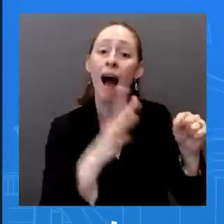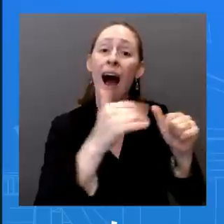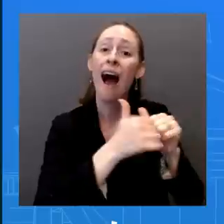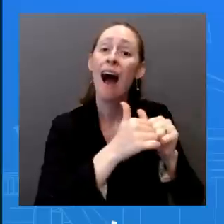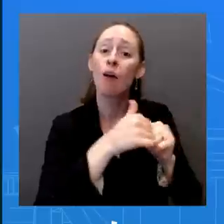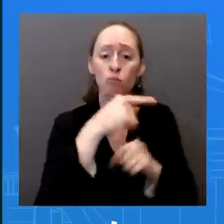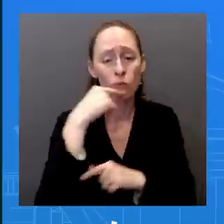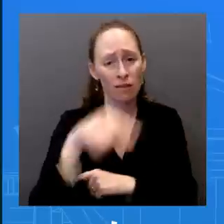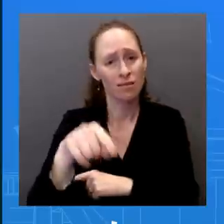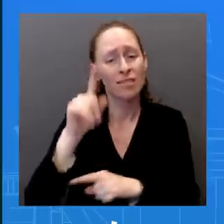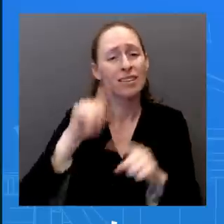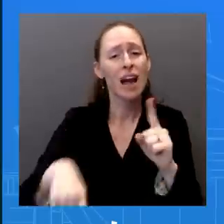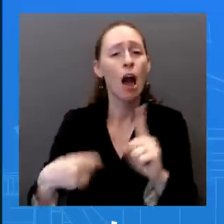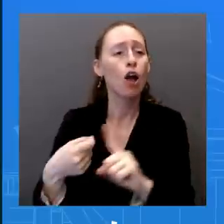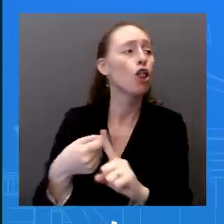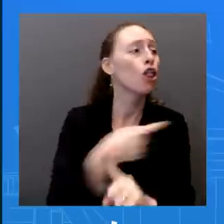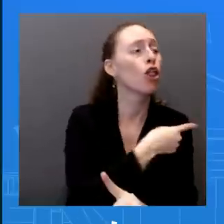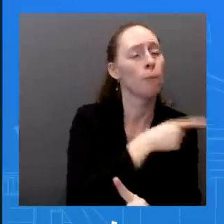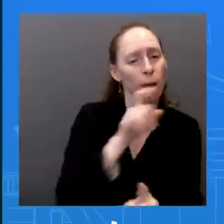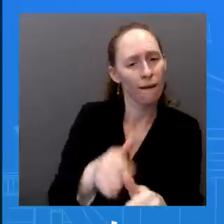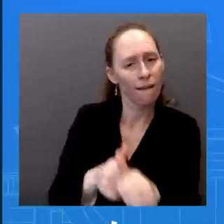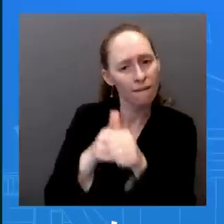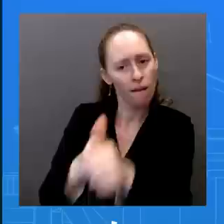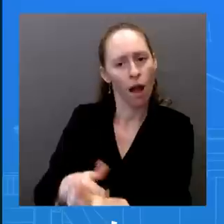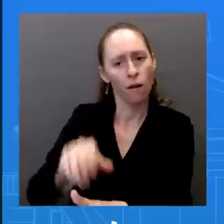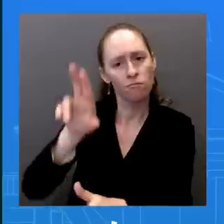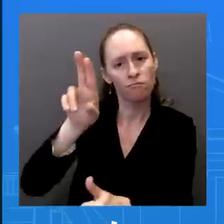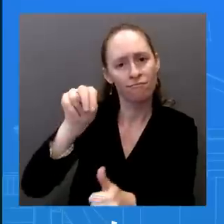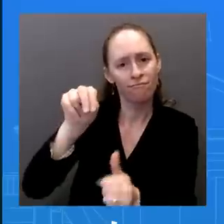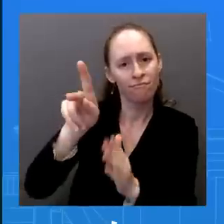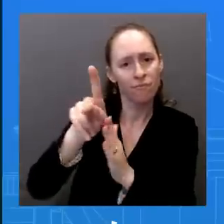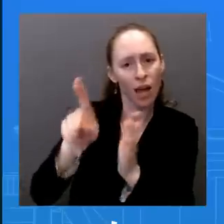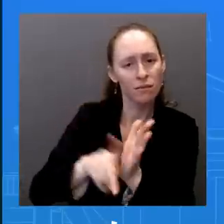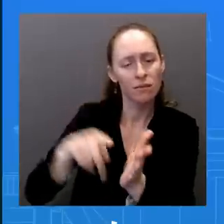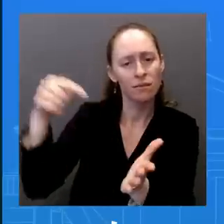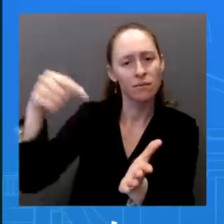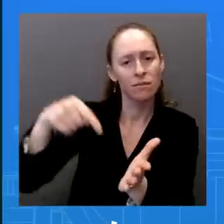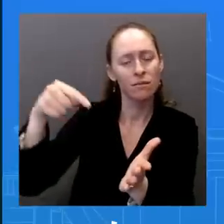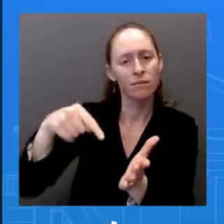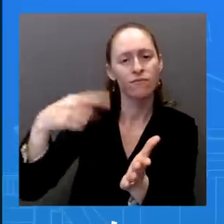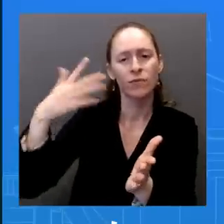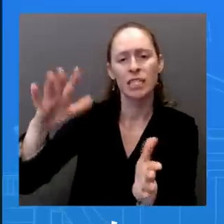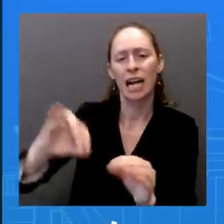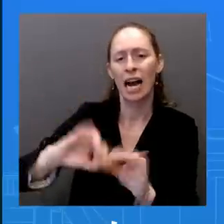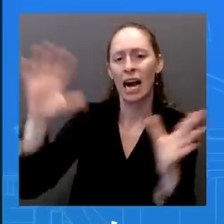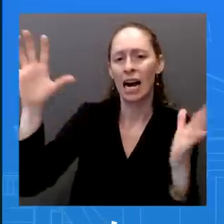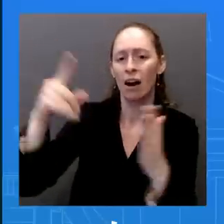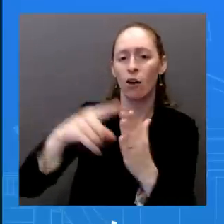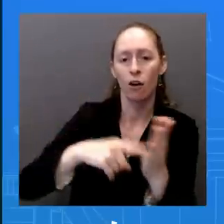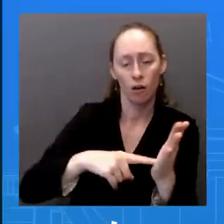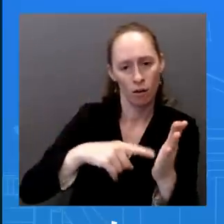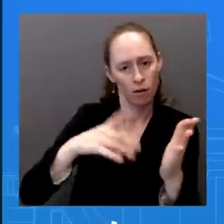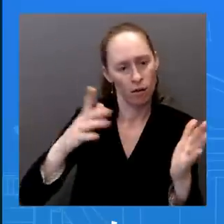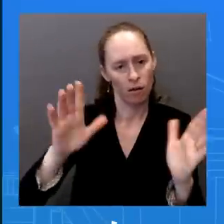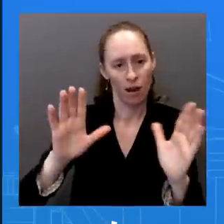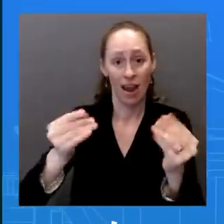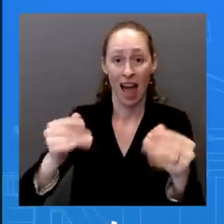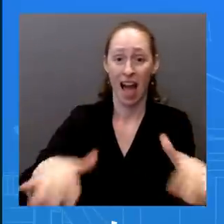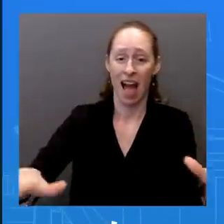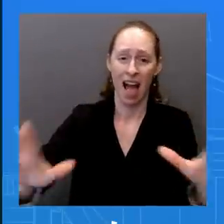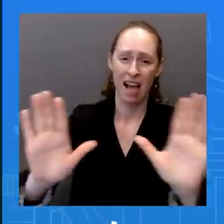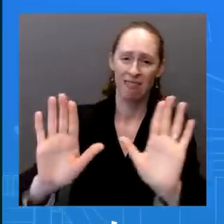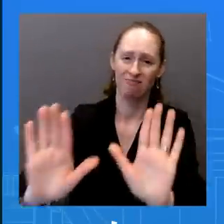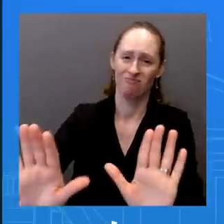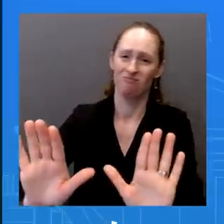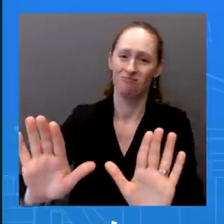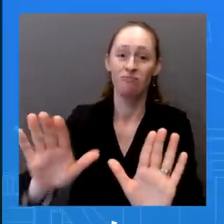is a message that every country, however they feel about Russia, Ukraine, the United States, everyone